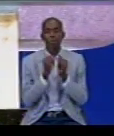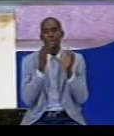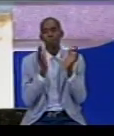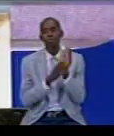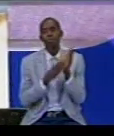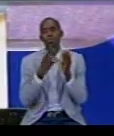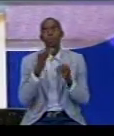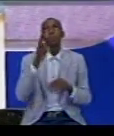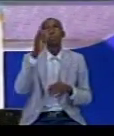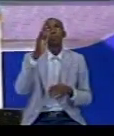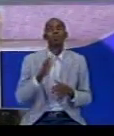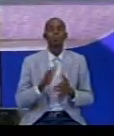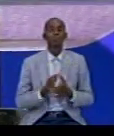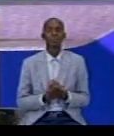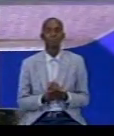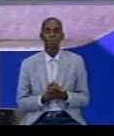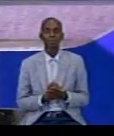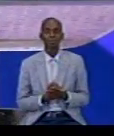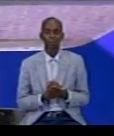Lord.